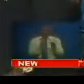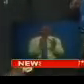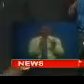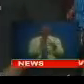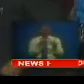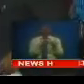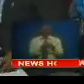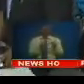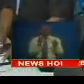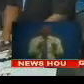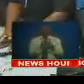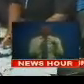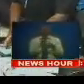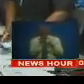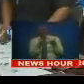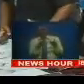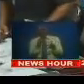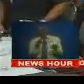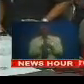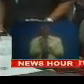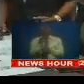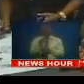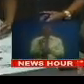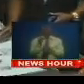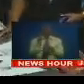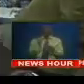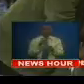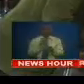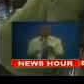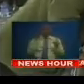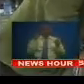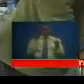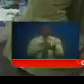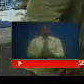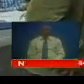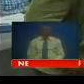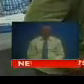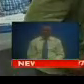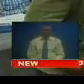connectivity in some parts of the country will be a thing of the past.